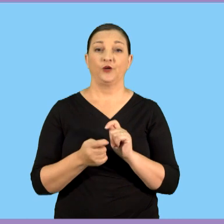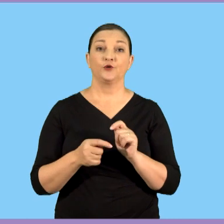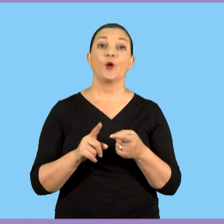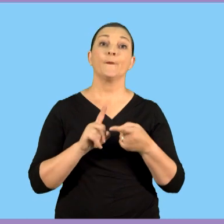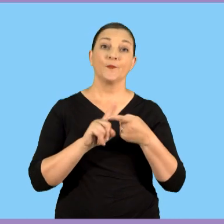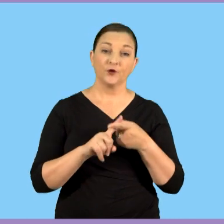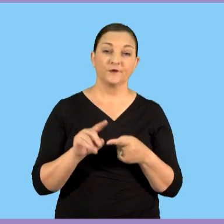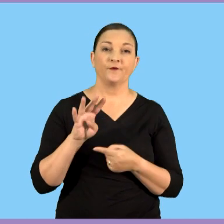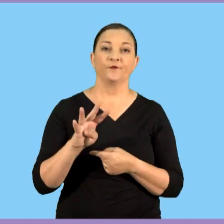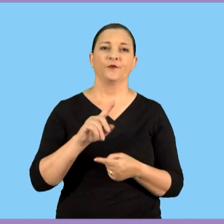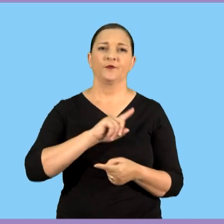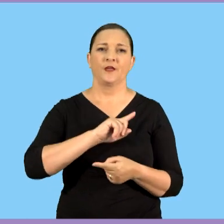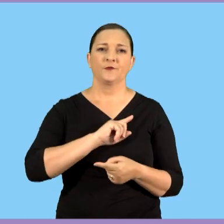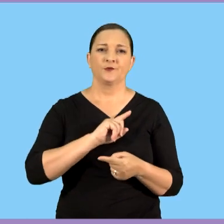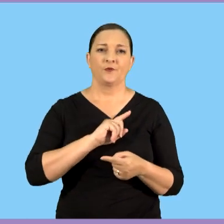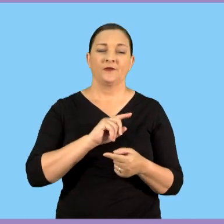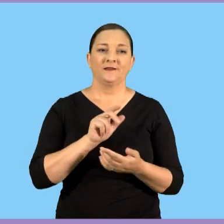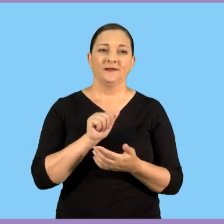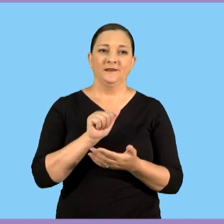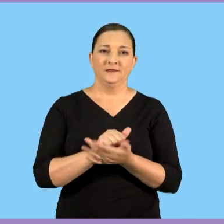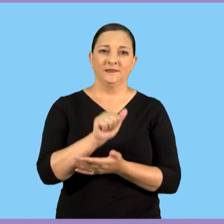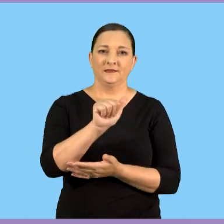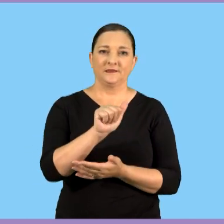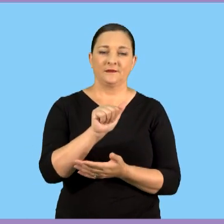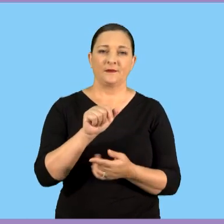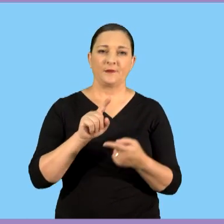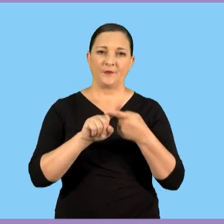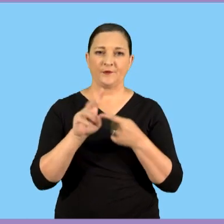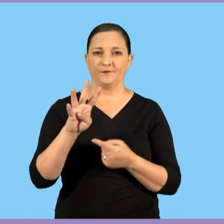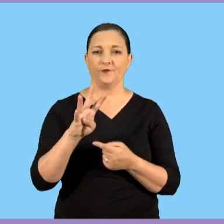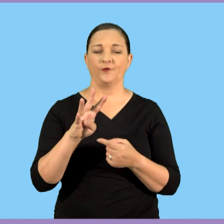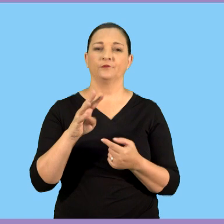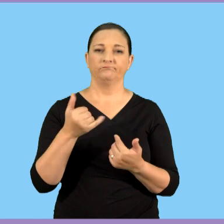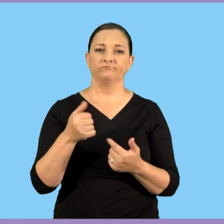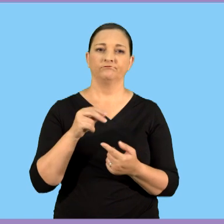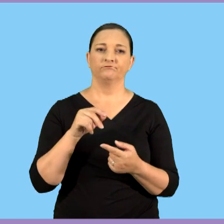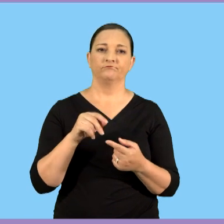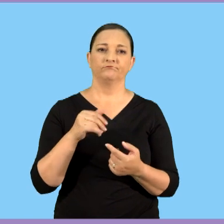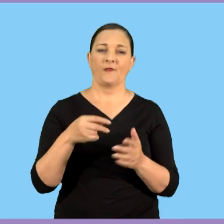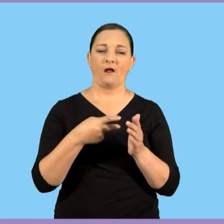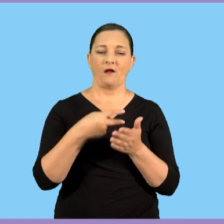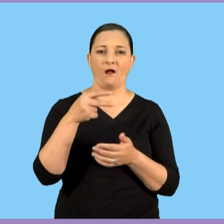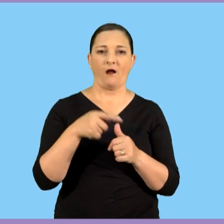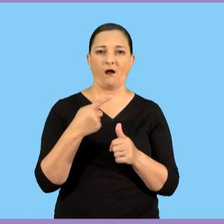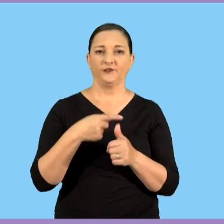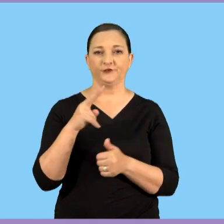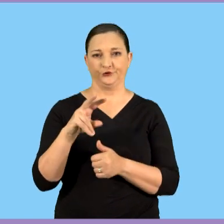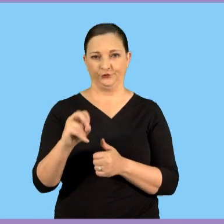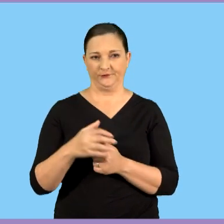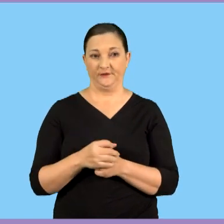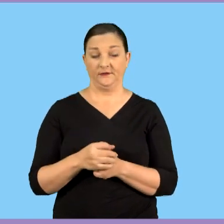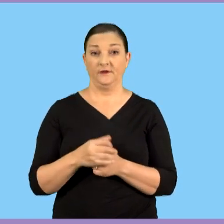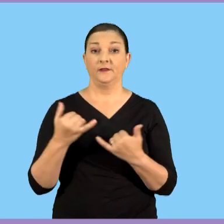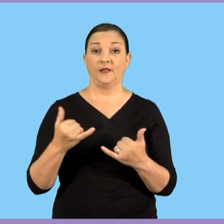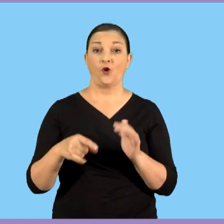positive 4. So 16 plus 4 is a positive 20. And lastly, we have negative